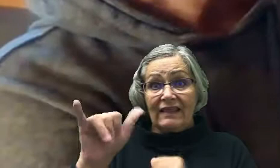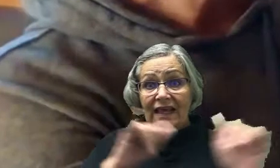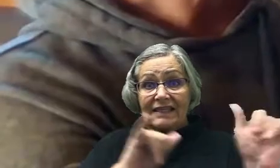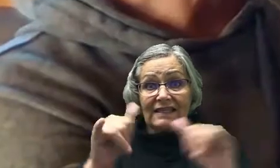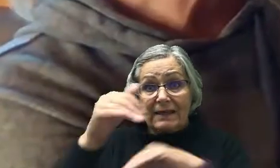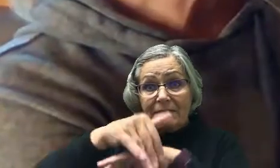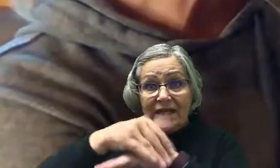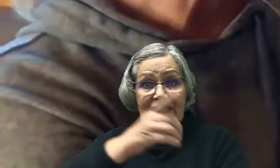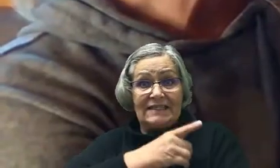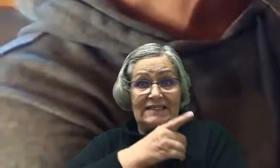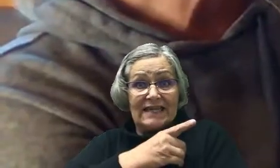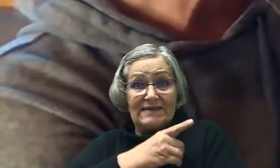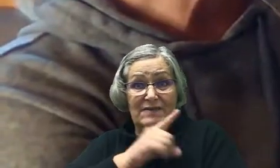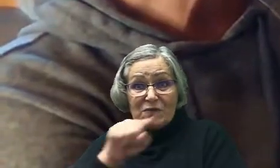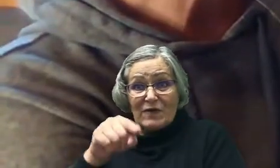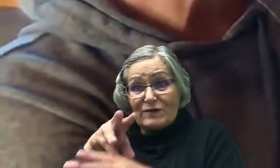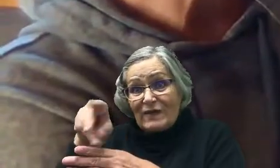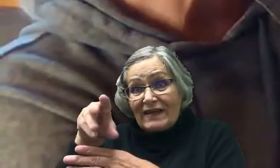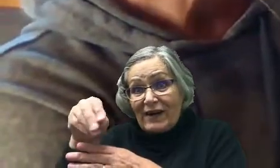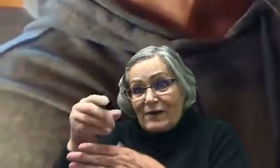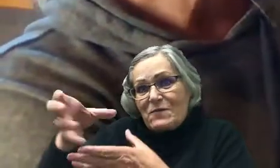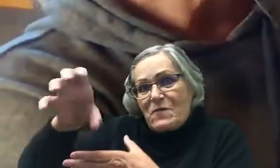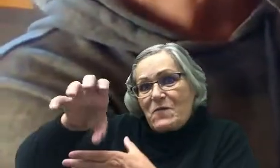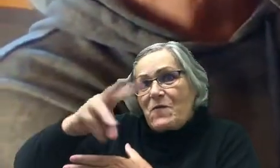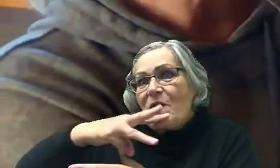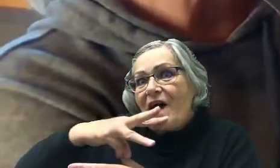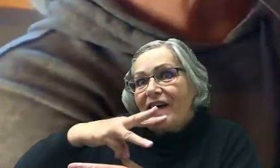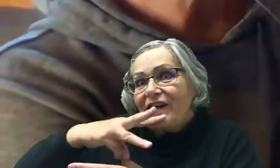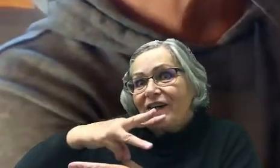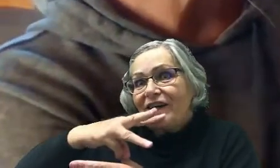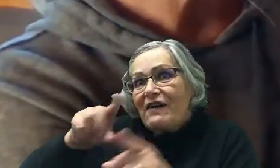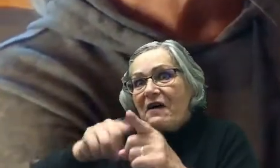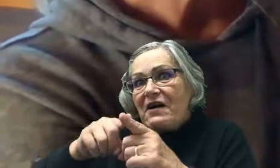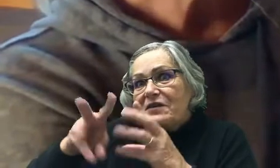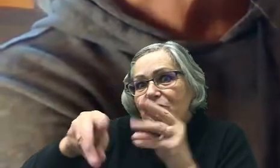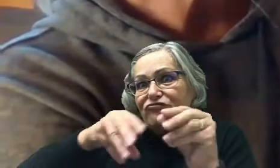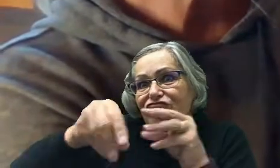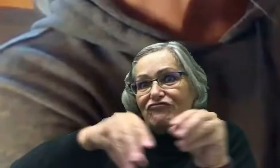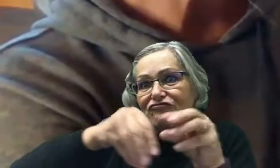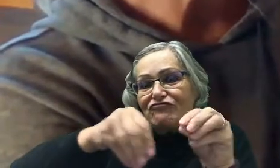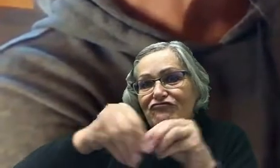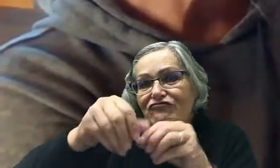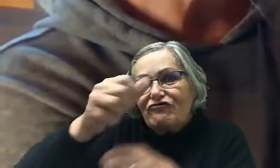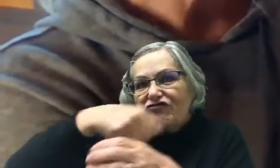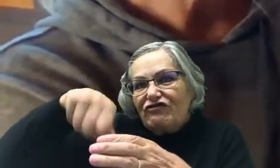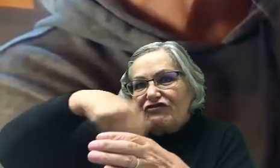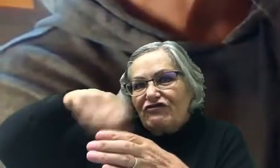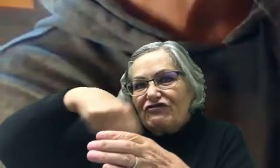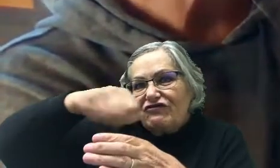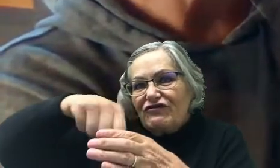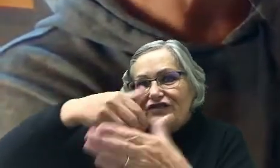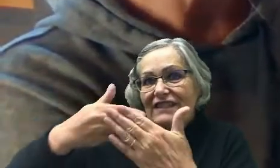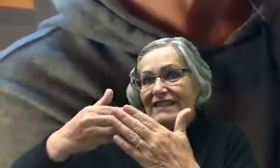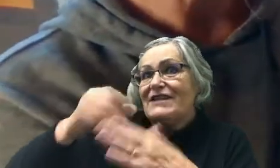That very same night, Desmond went into the garden, and he watered the pumpkin too. He also spread some manure mixed